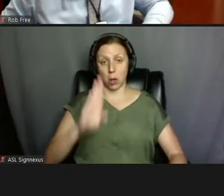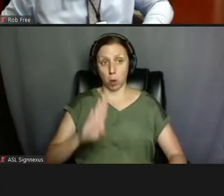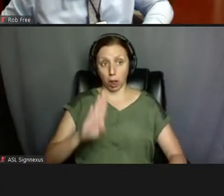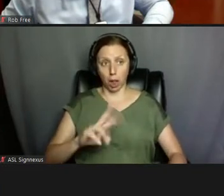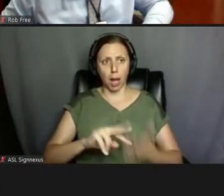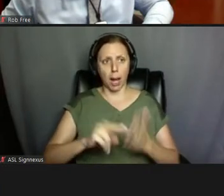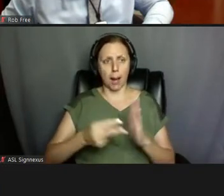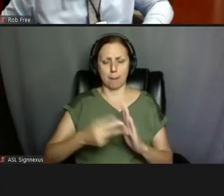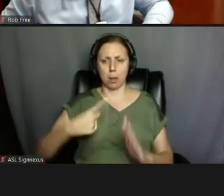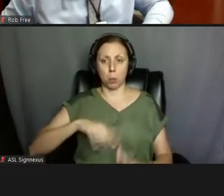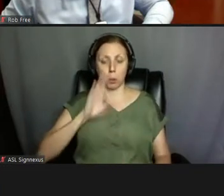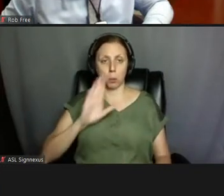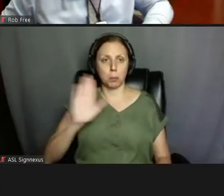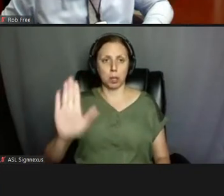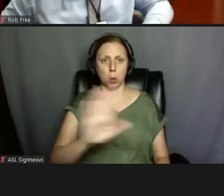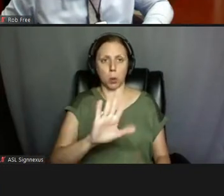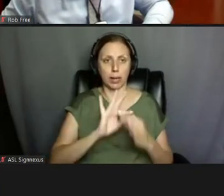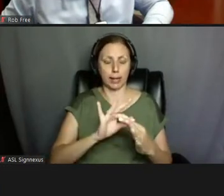your connection.